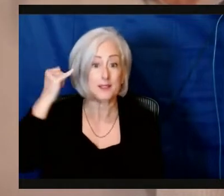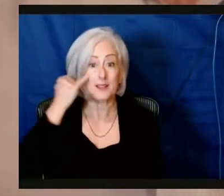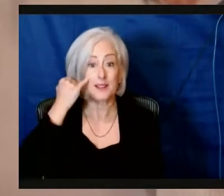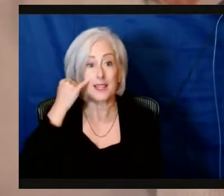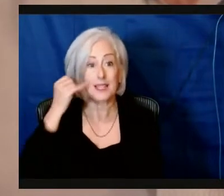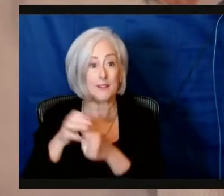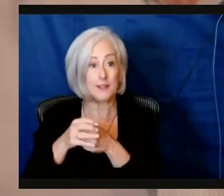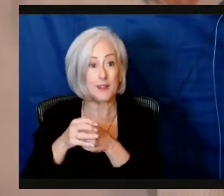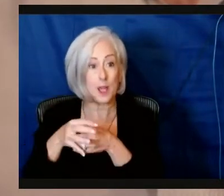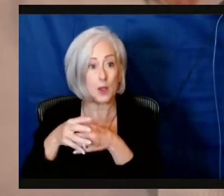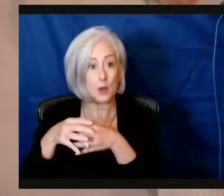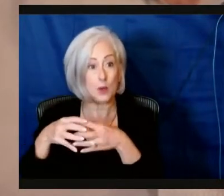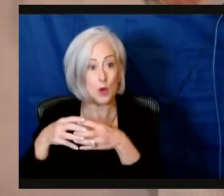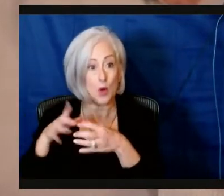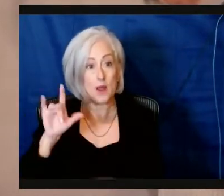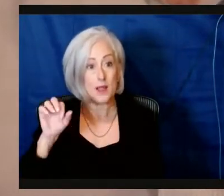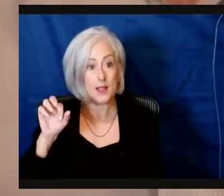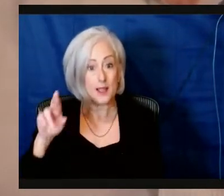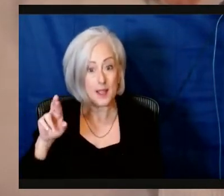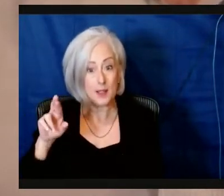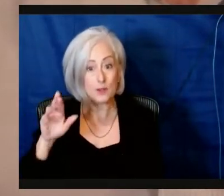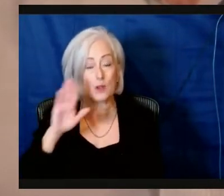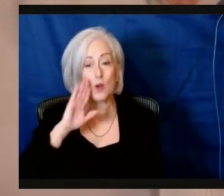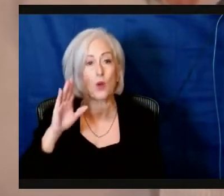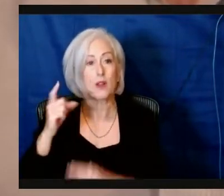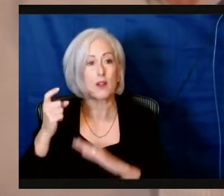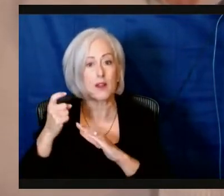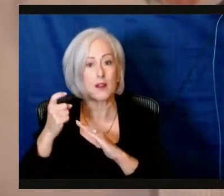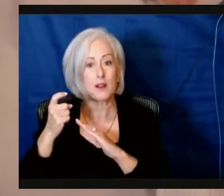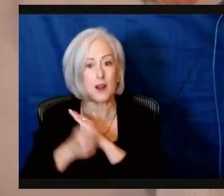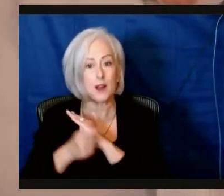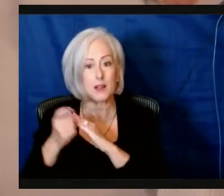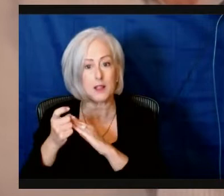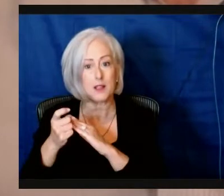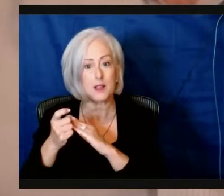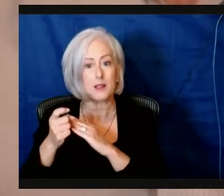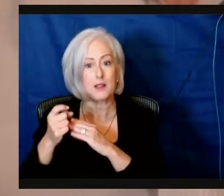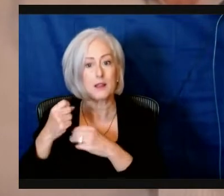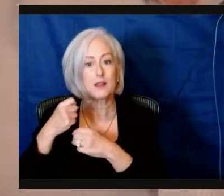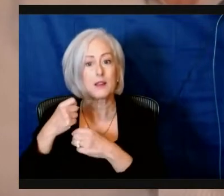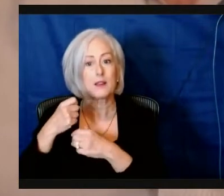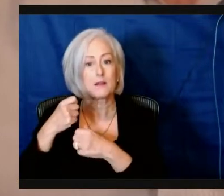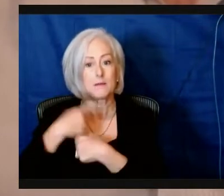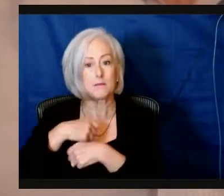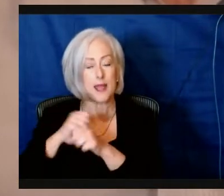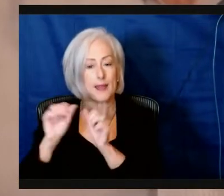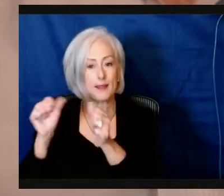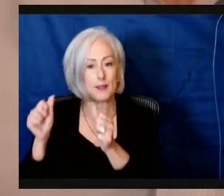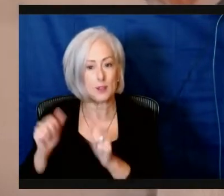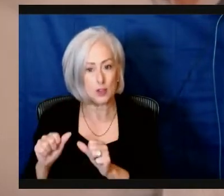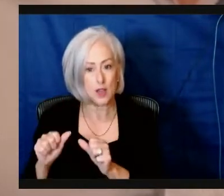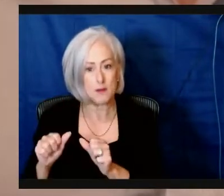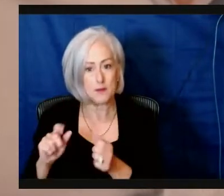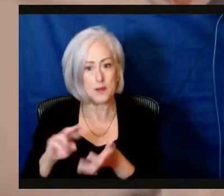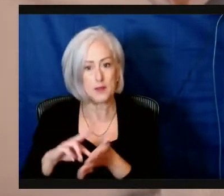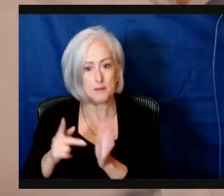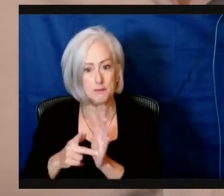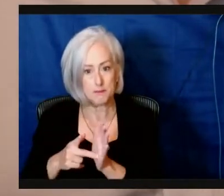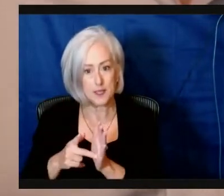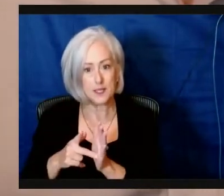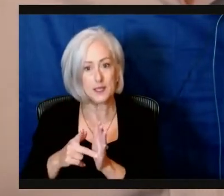will automatically form these spheroids. So they behave much more like a cell would within the context of a